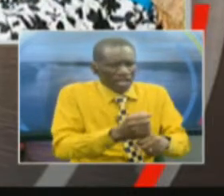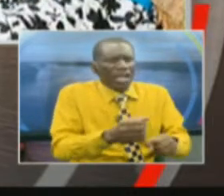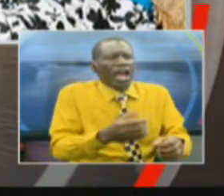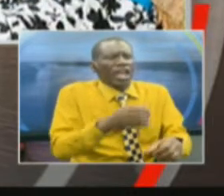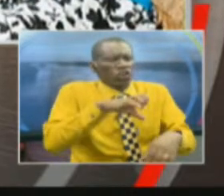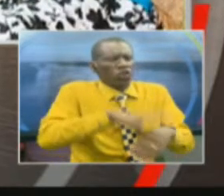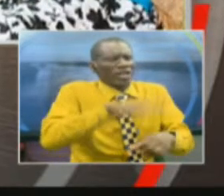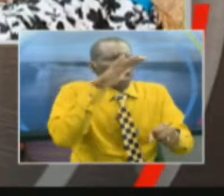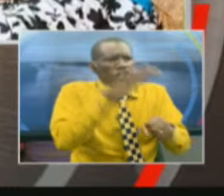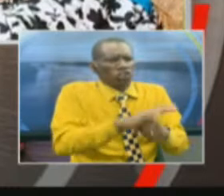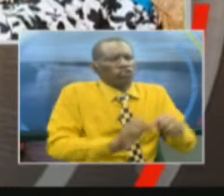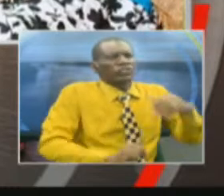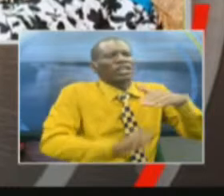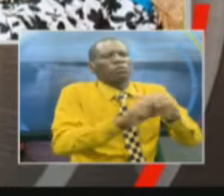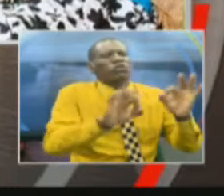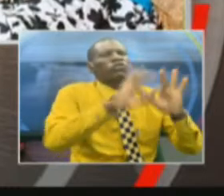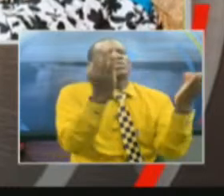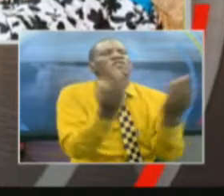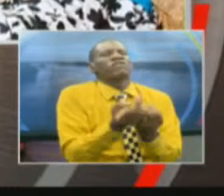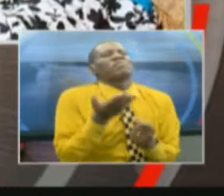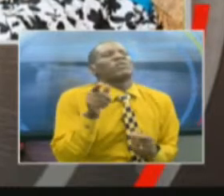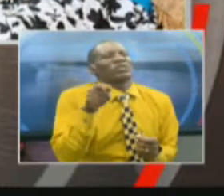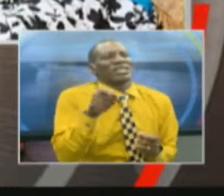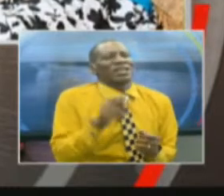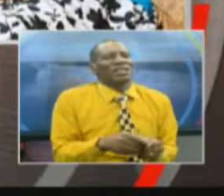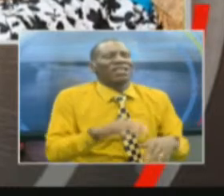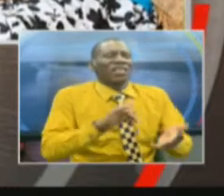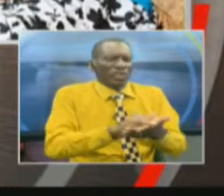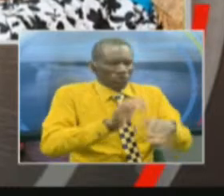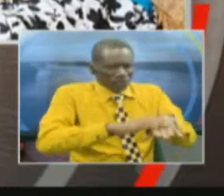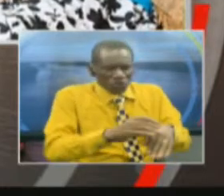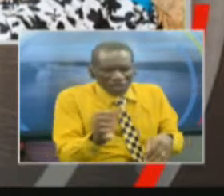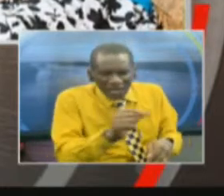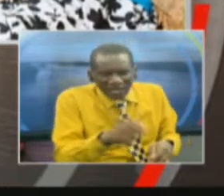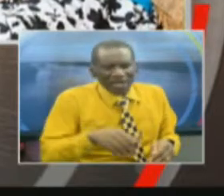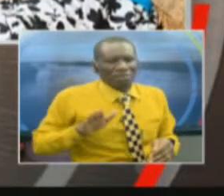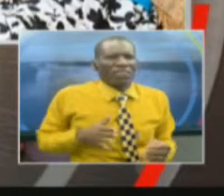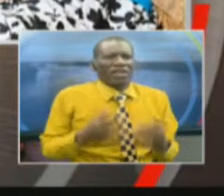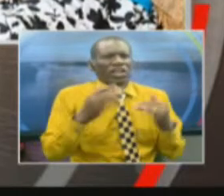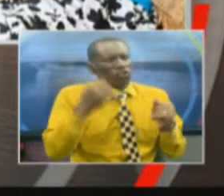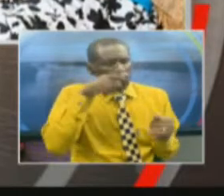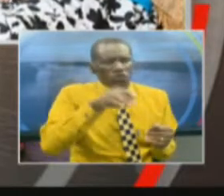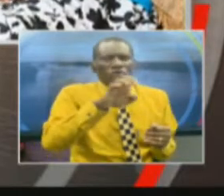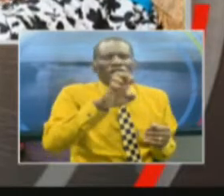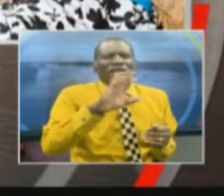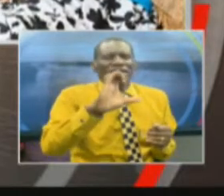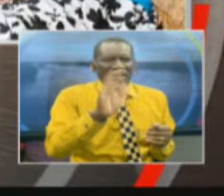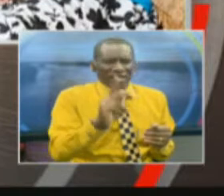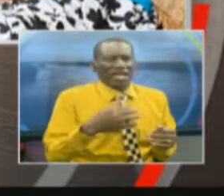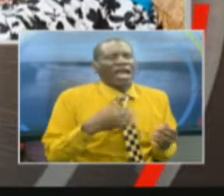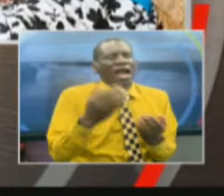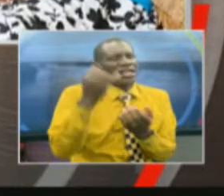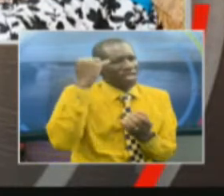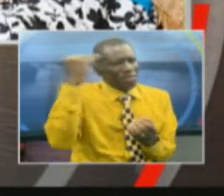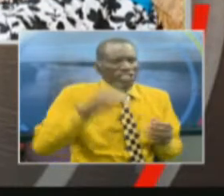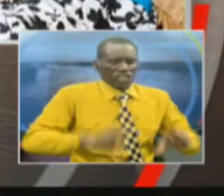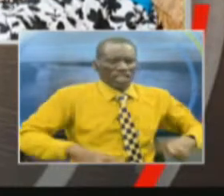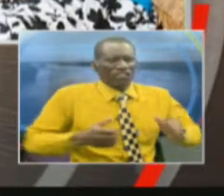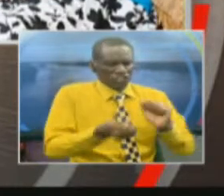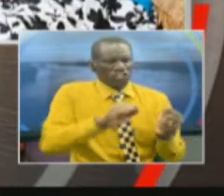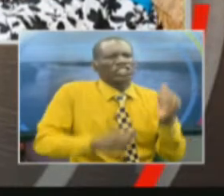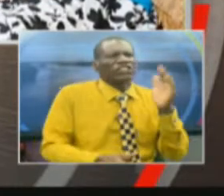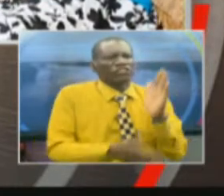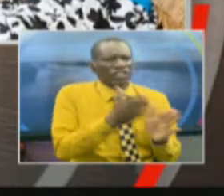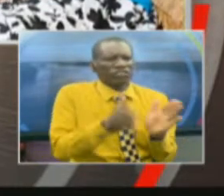family. Oh, that's a good grandmommy. And for you, Eric, I'm imagining life is changing so fast.